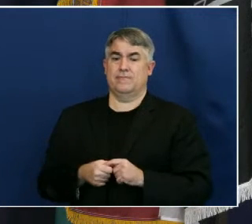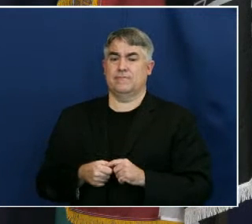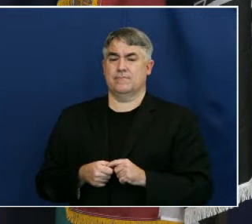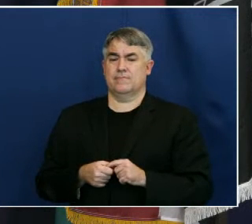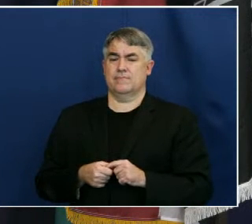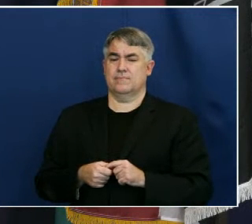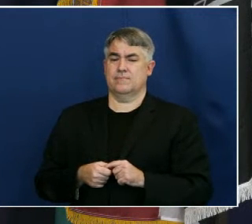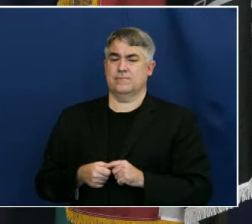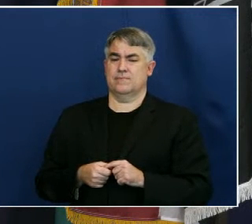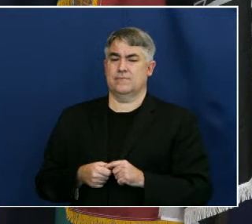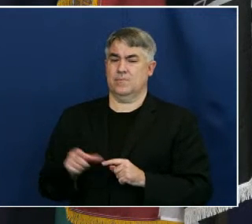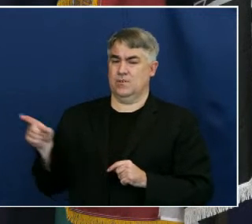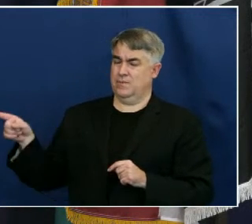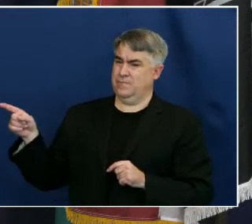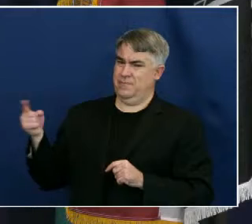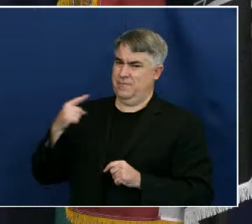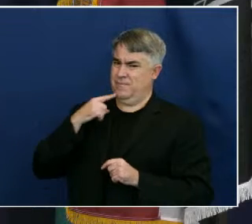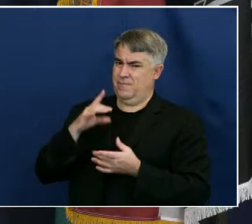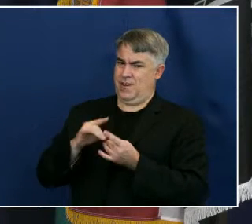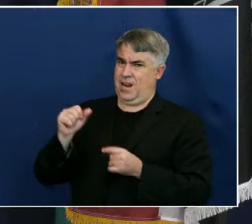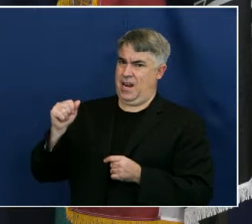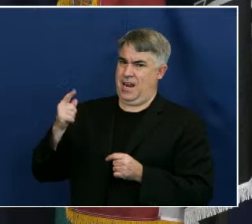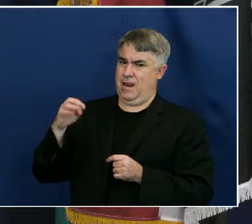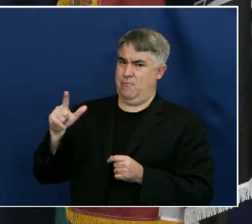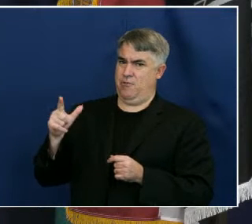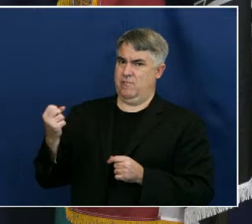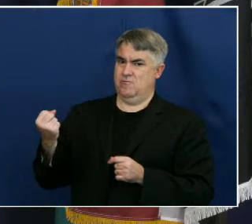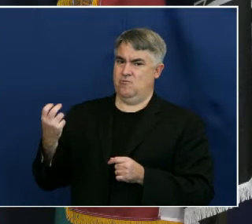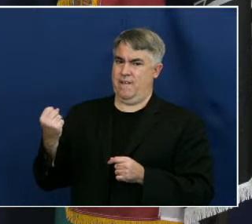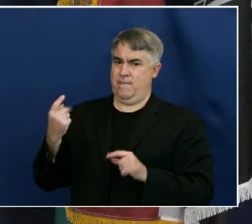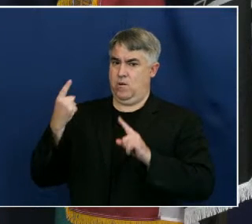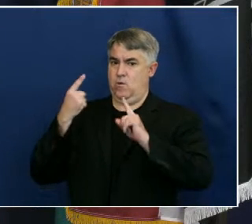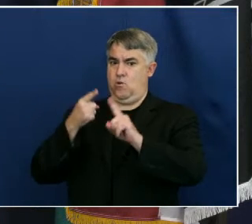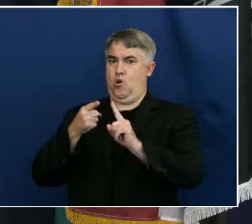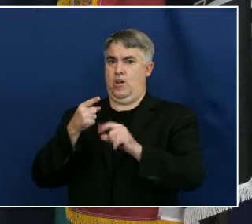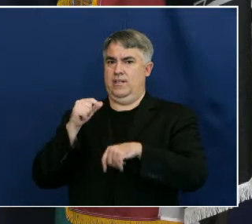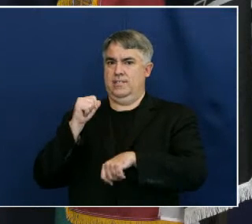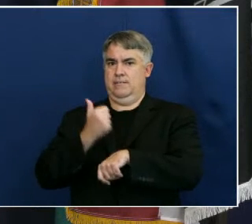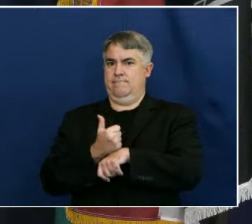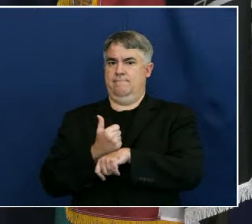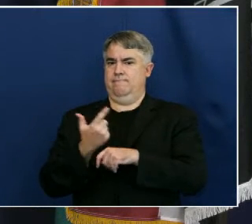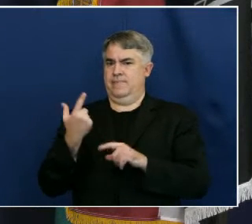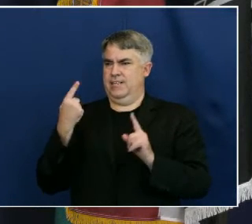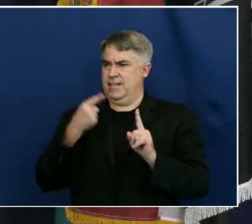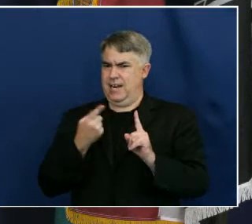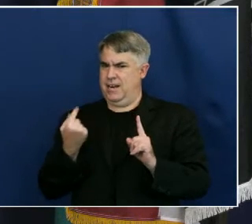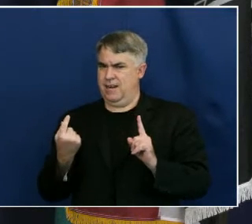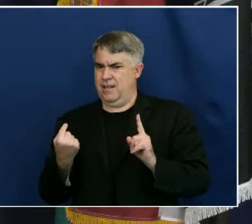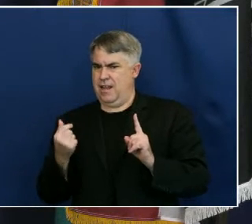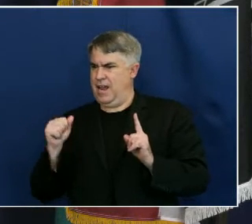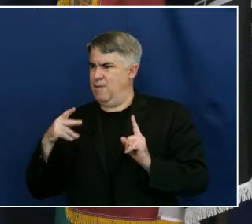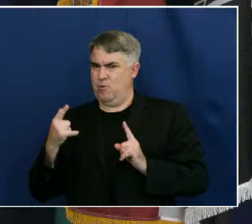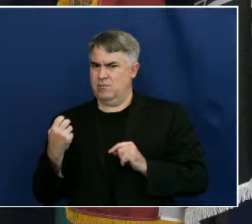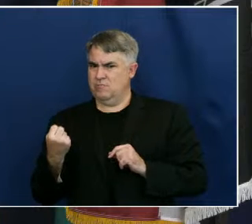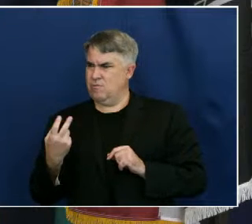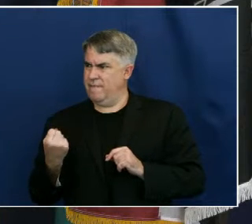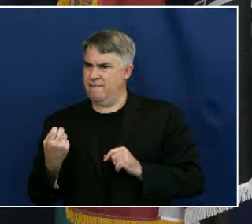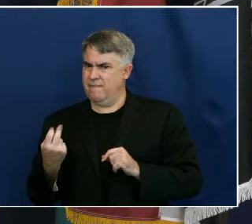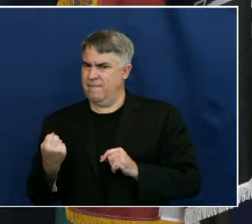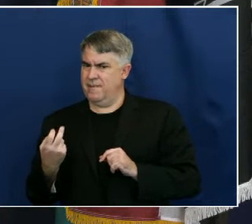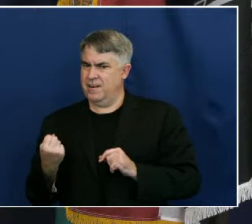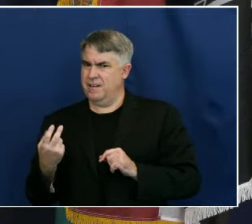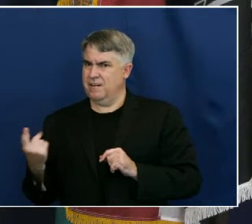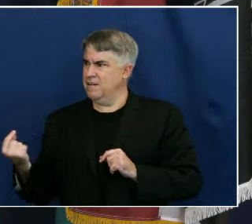that target date of April 12th will happen. Is that truly your goal, April 12th? Do you think because of all the,